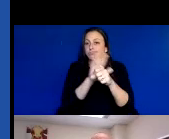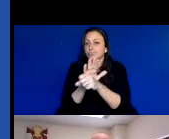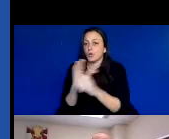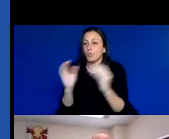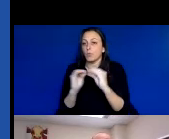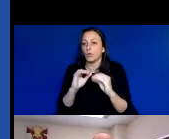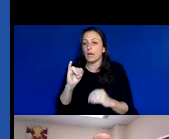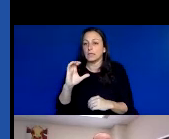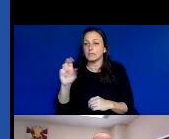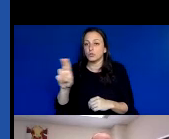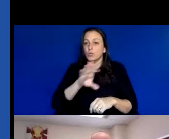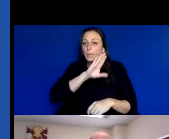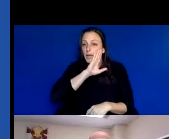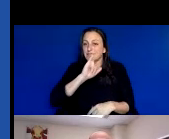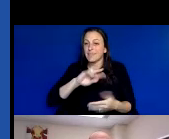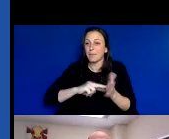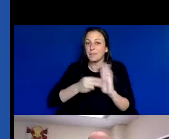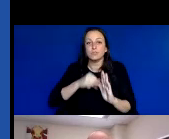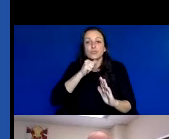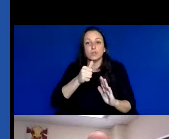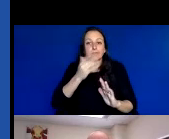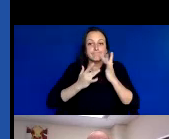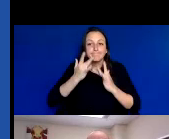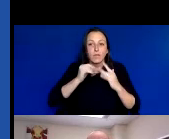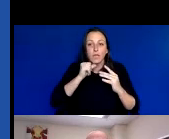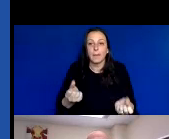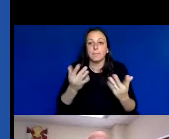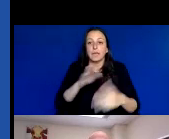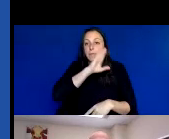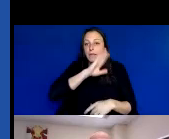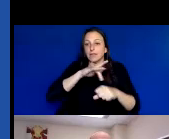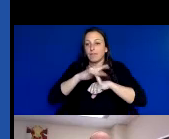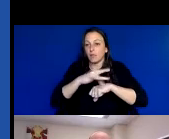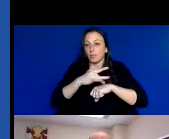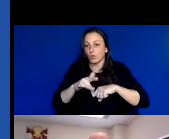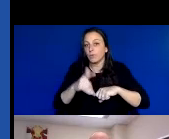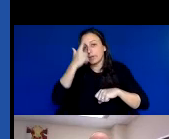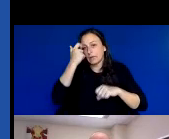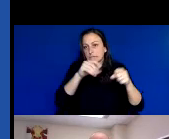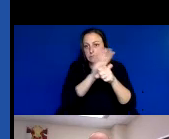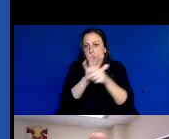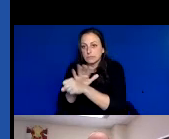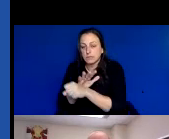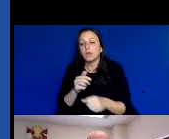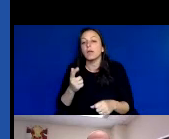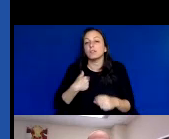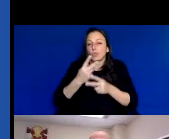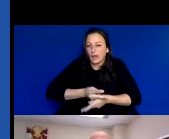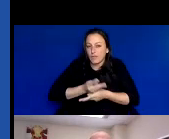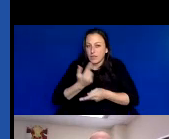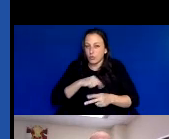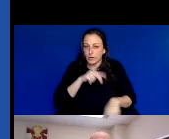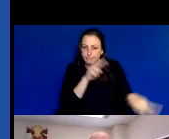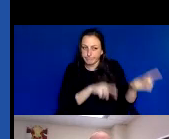we have fewer beds available as the days go on. We are carefully monitoring this